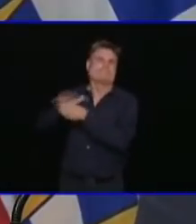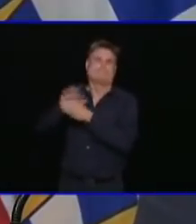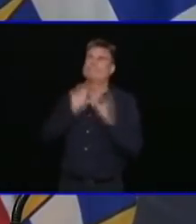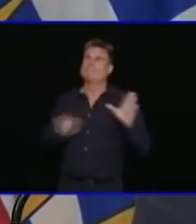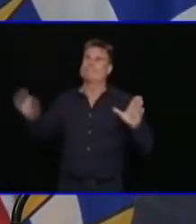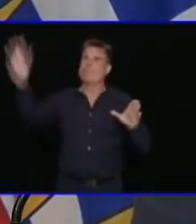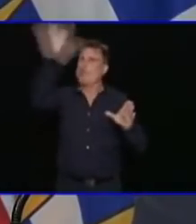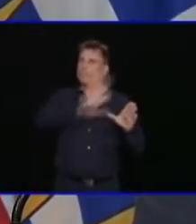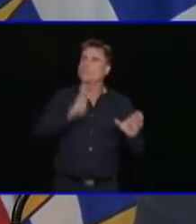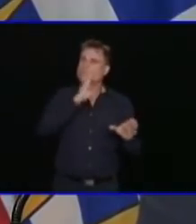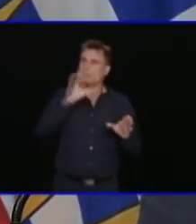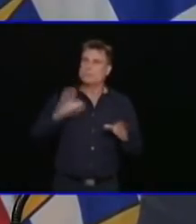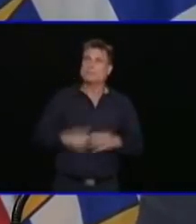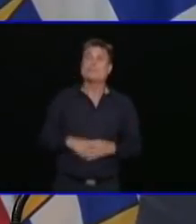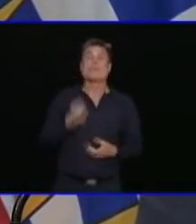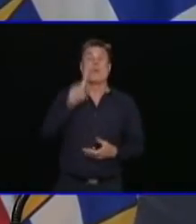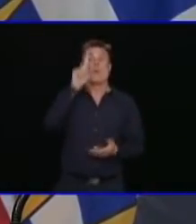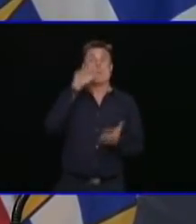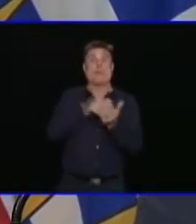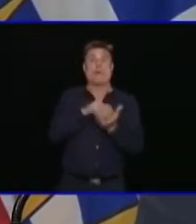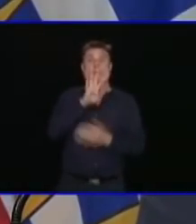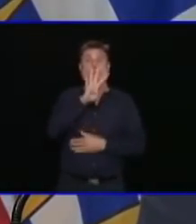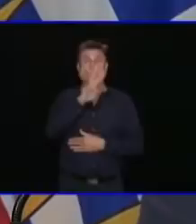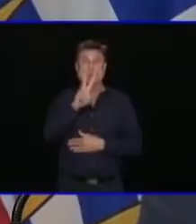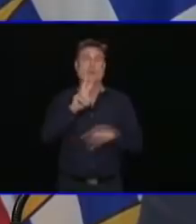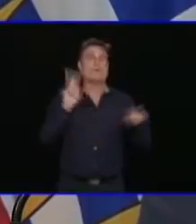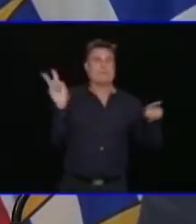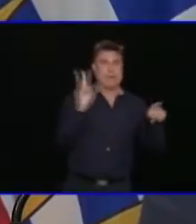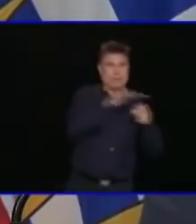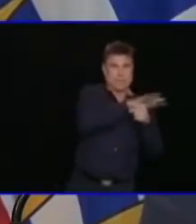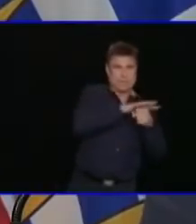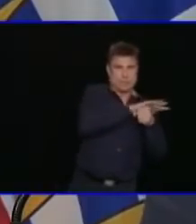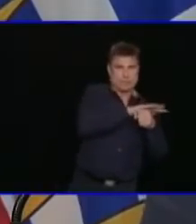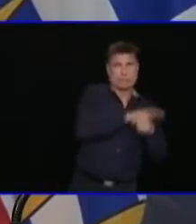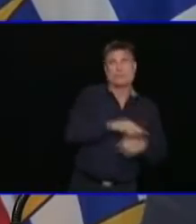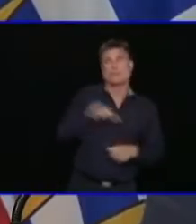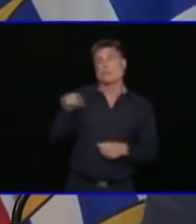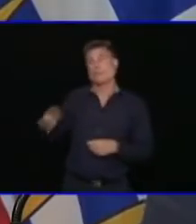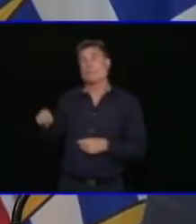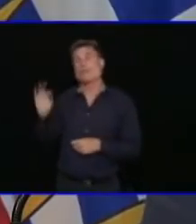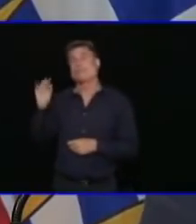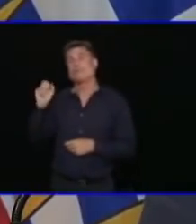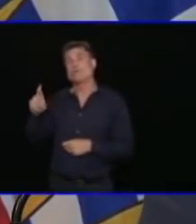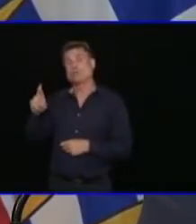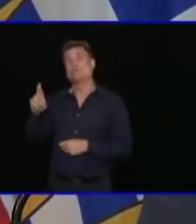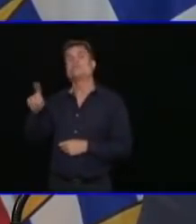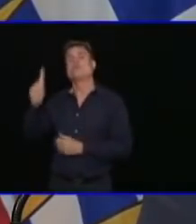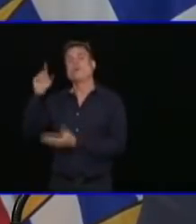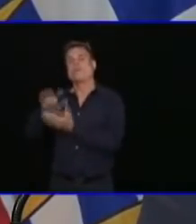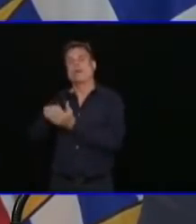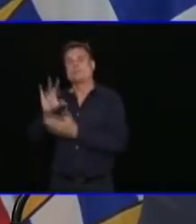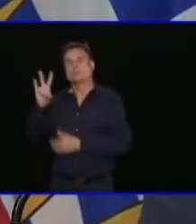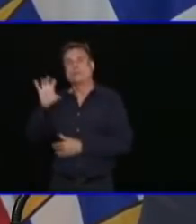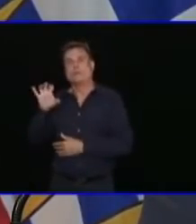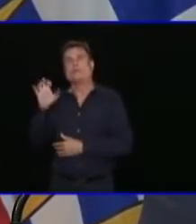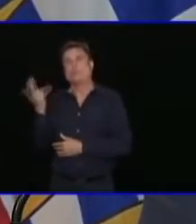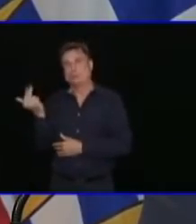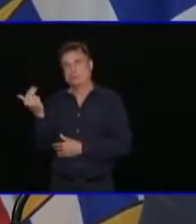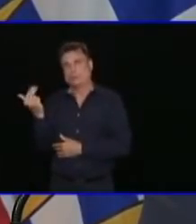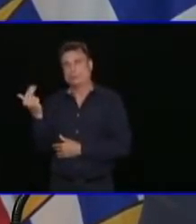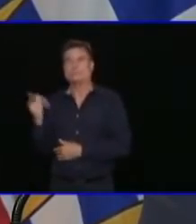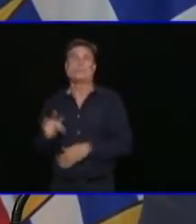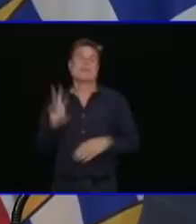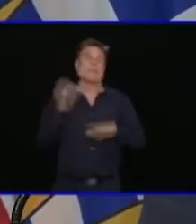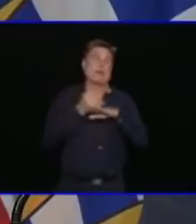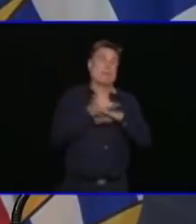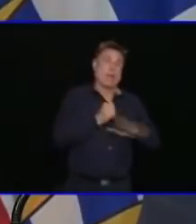1,713 people in the Fraser Health Region, 142 people on Vancouver Island, 280 people in the